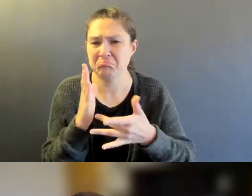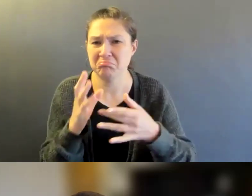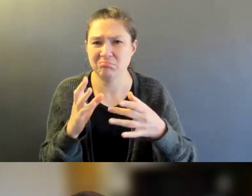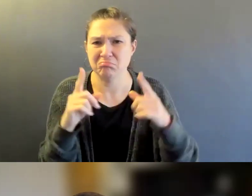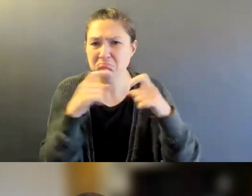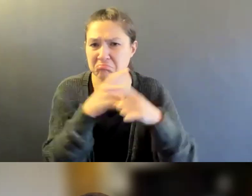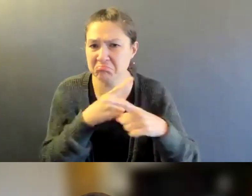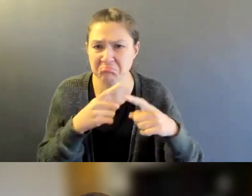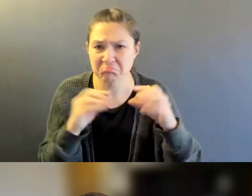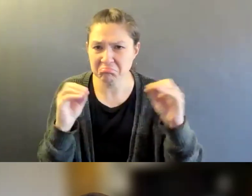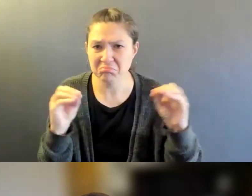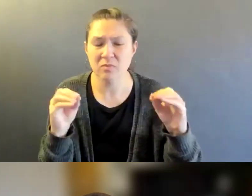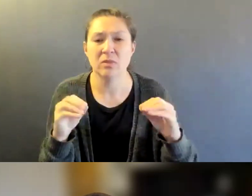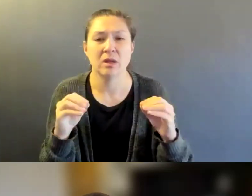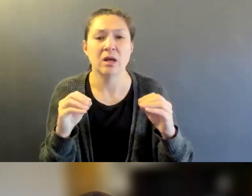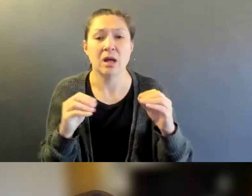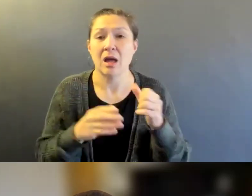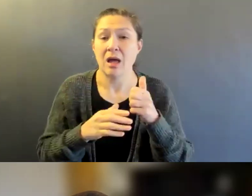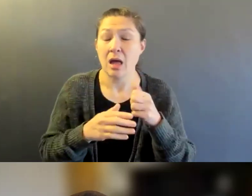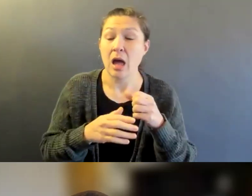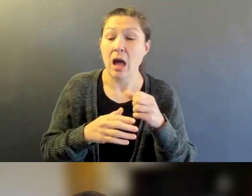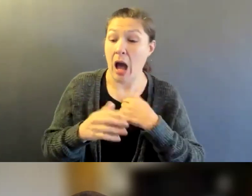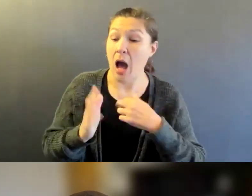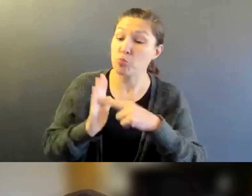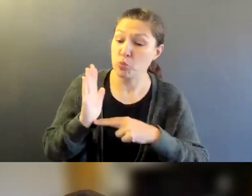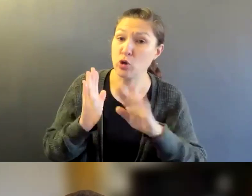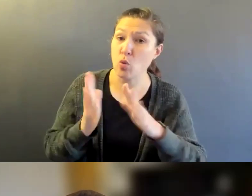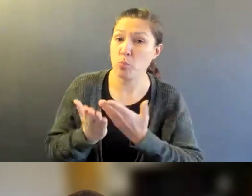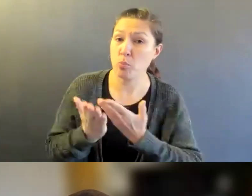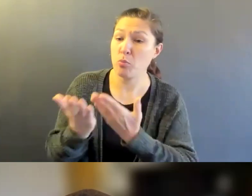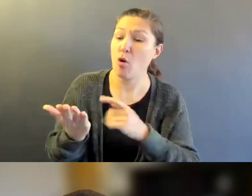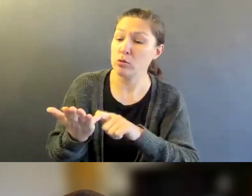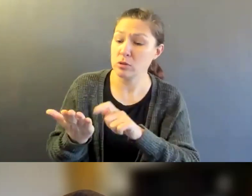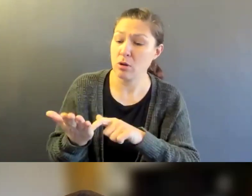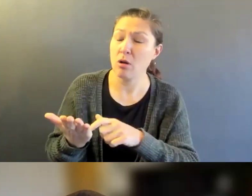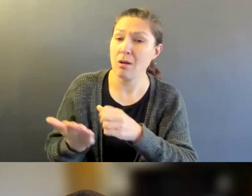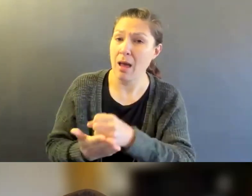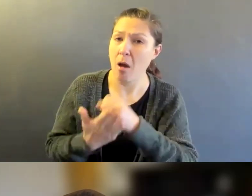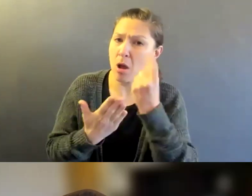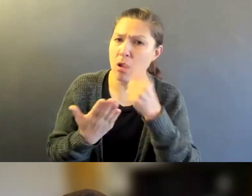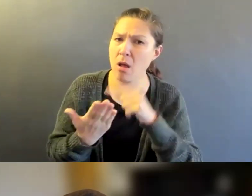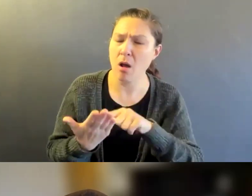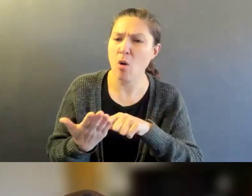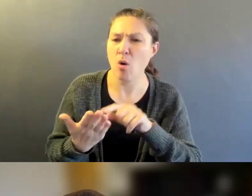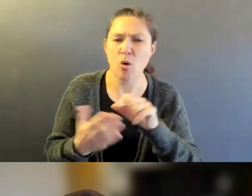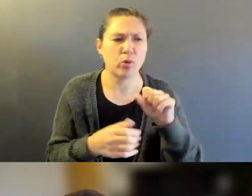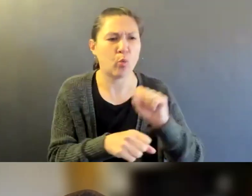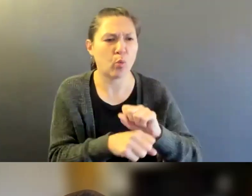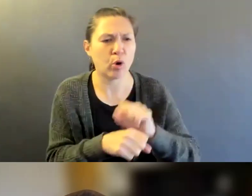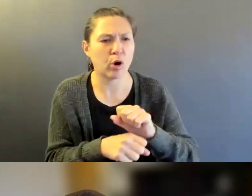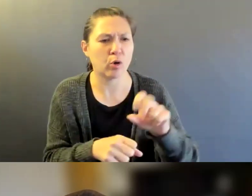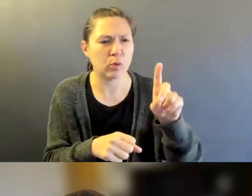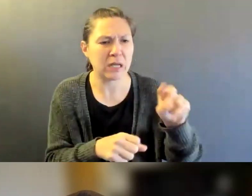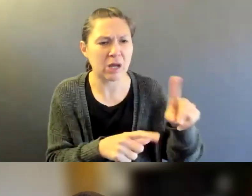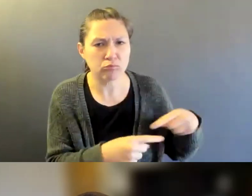particular the reader of a proposal to understand, here's the work that we did over this period of time, and here's data showing us that we've made a